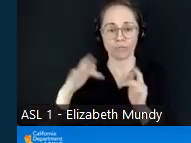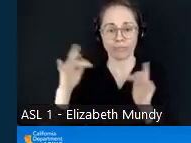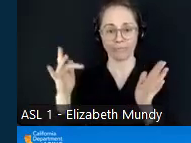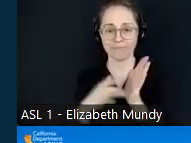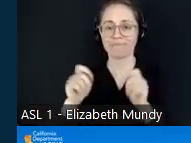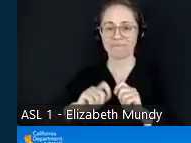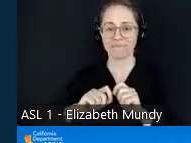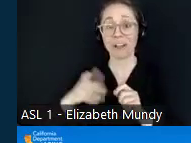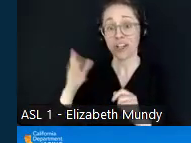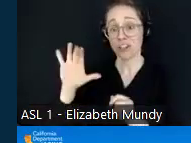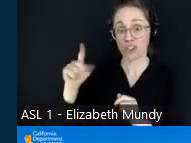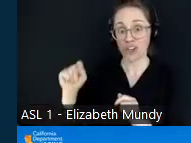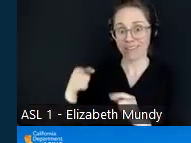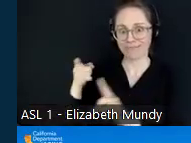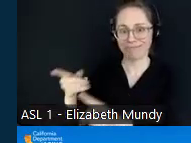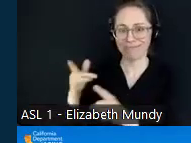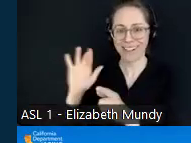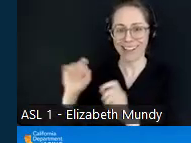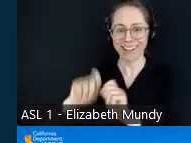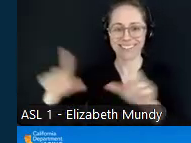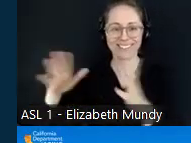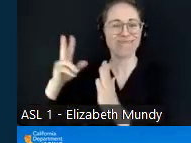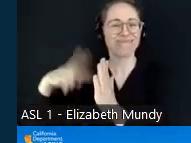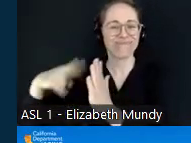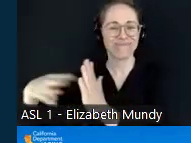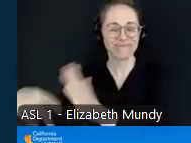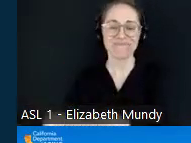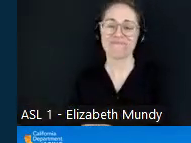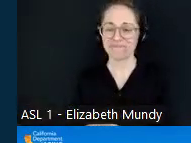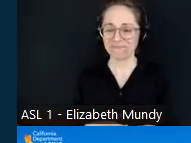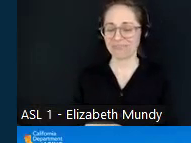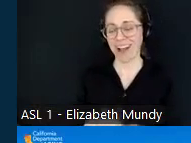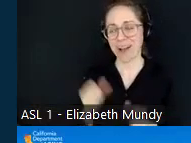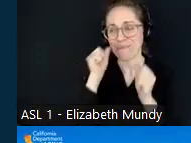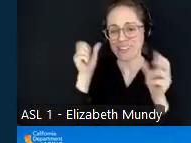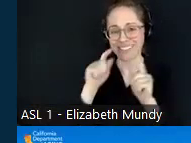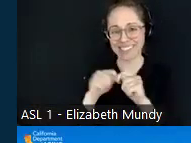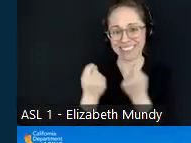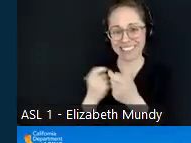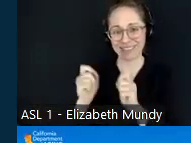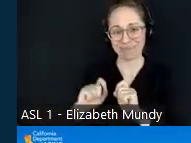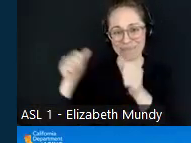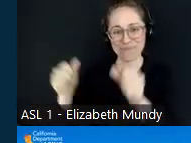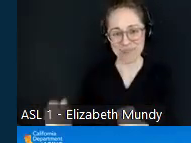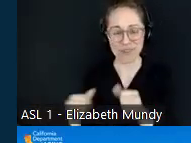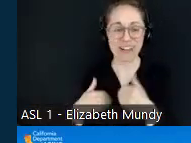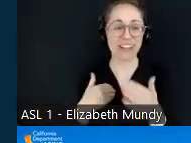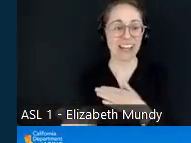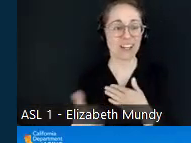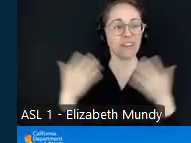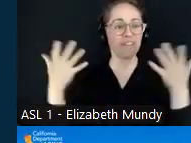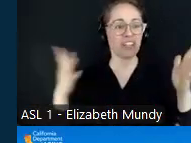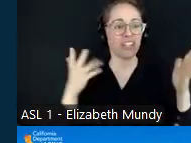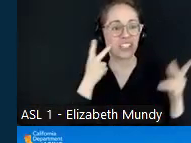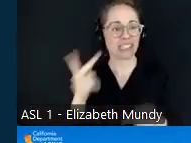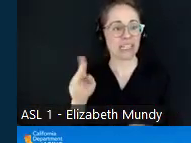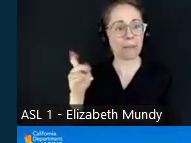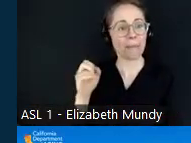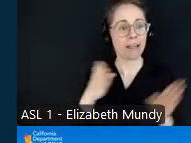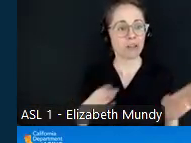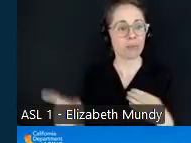the chat. Look at our amazing team. You've all seen by now the Master Plan for Aging third annual report to